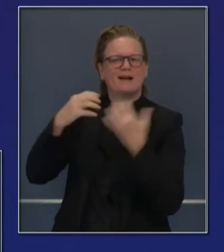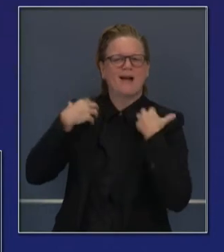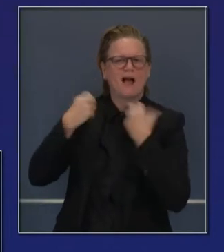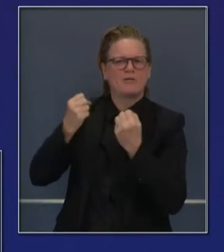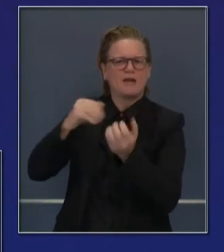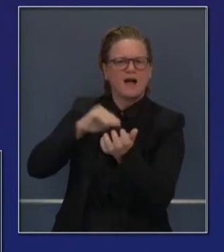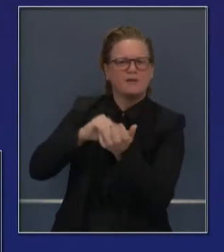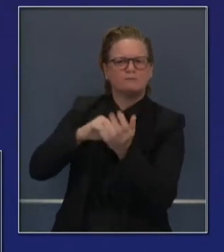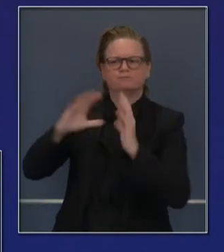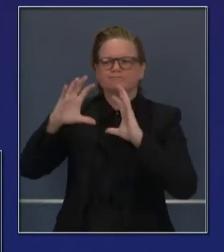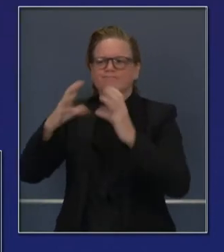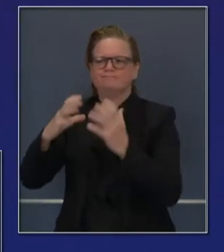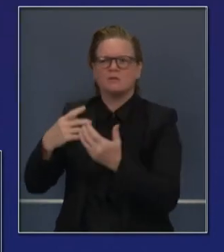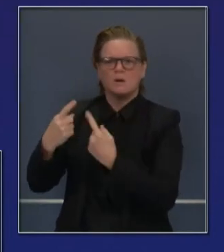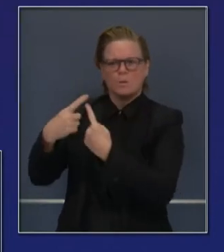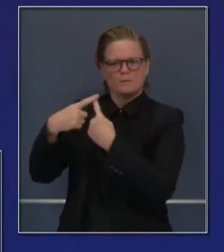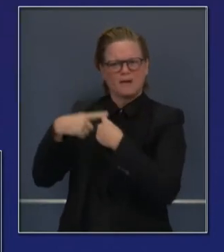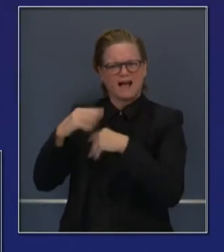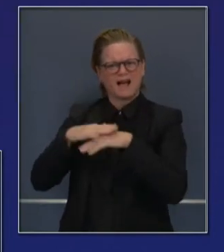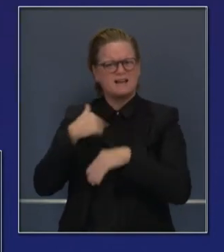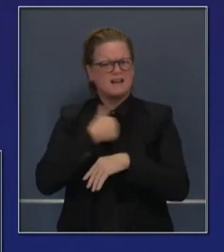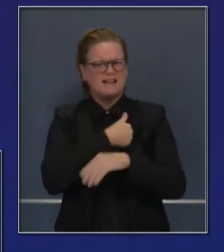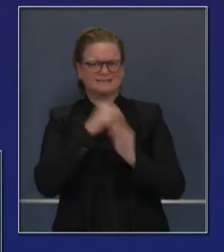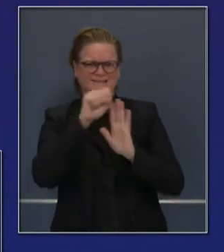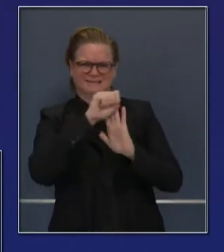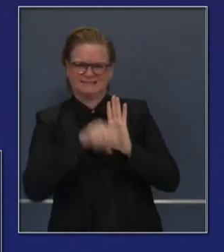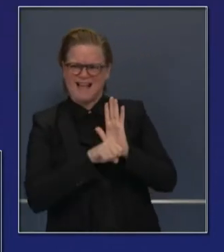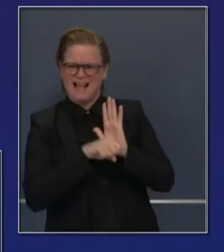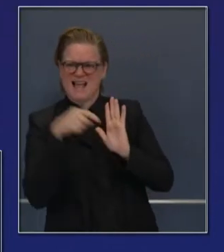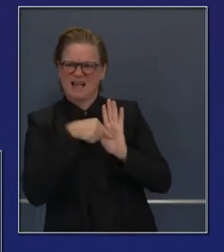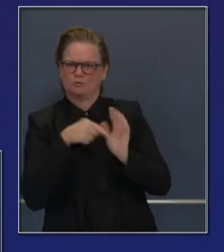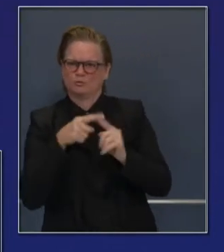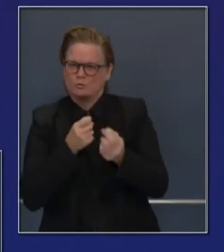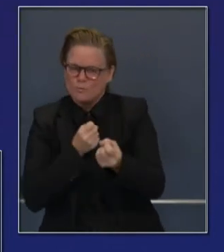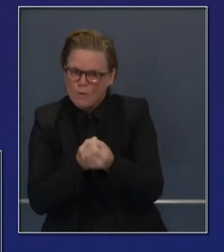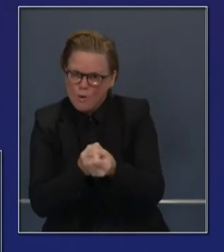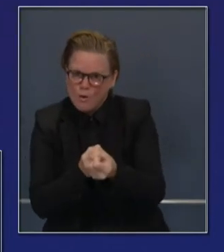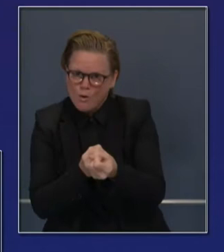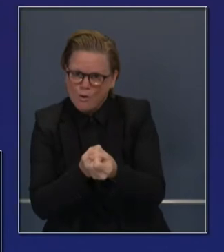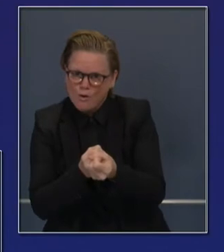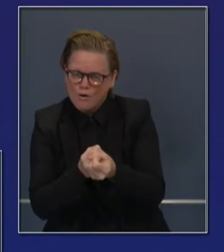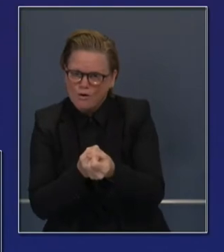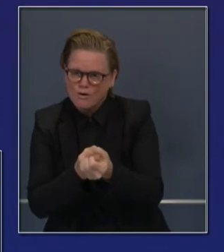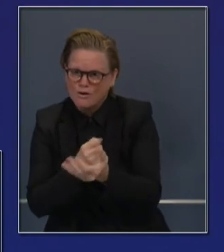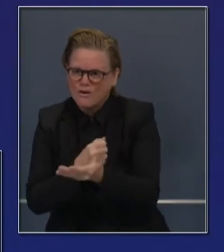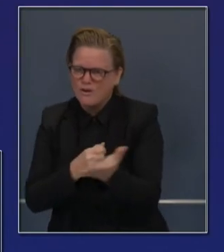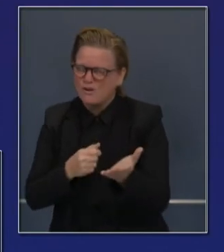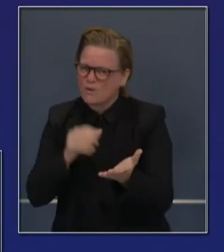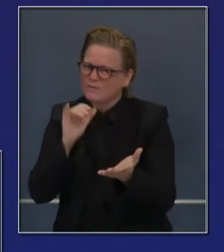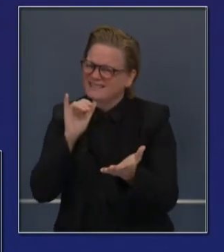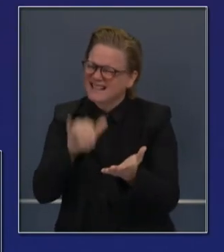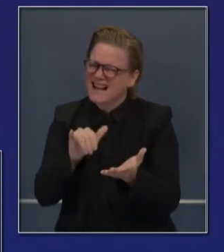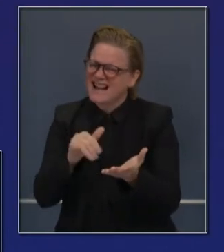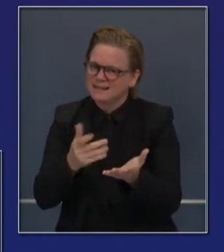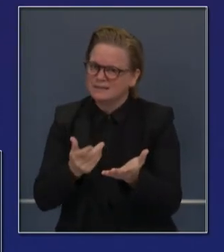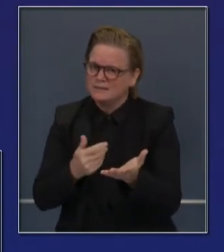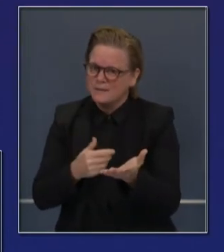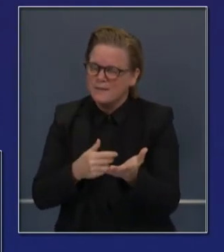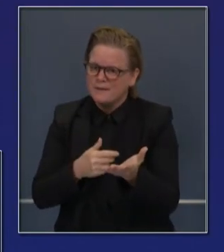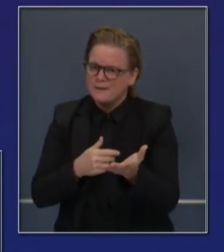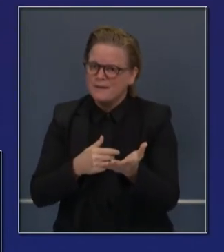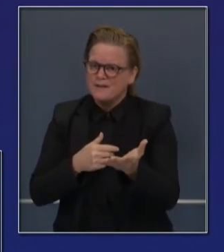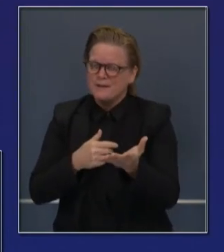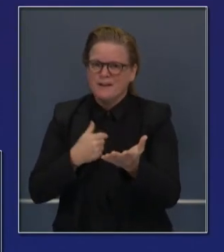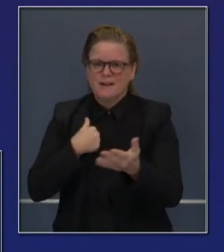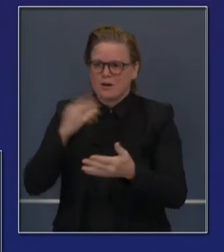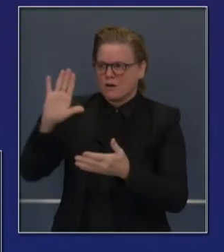for from the state. They're familiar with some of those, some of the recommendations that we took from them, some of the recommendations that